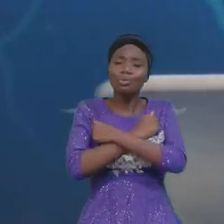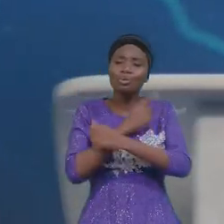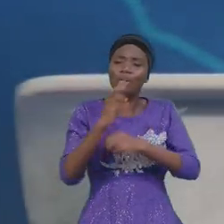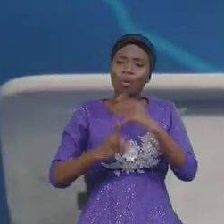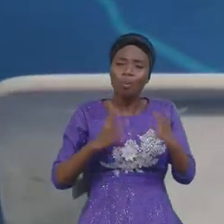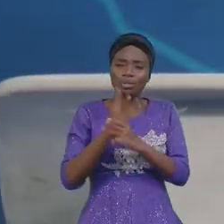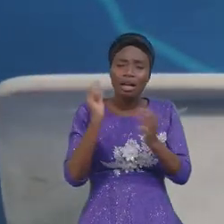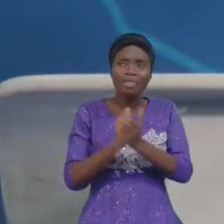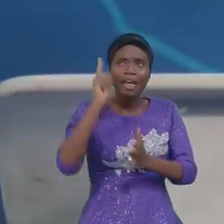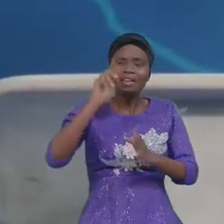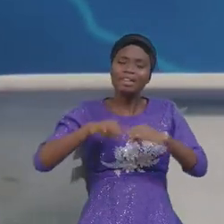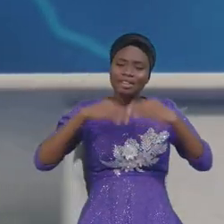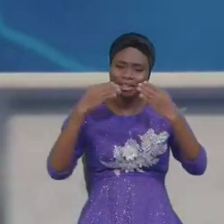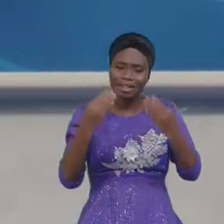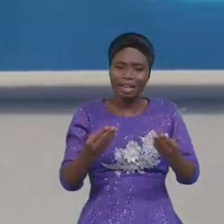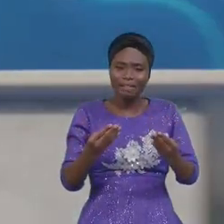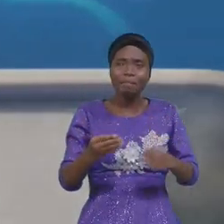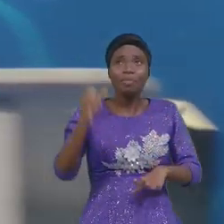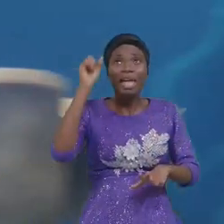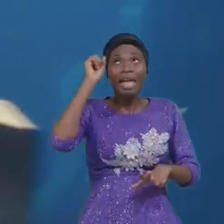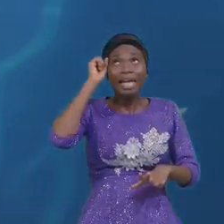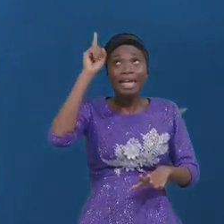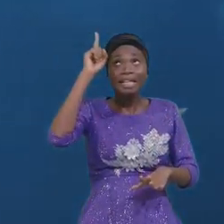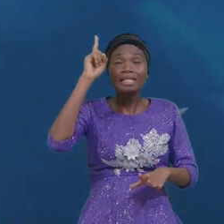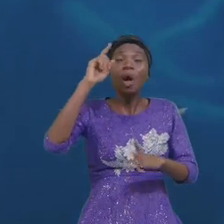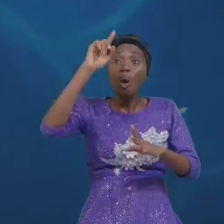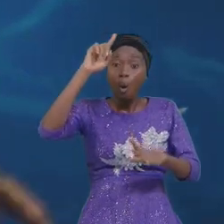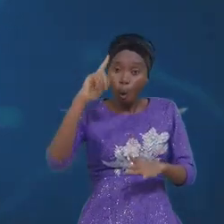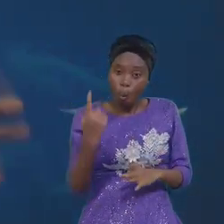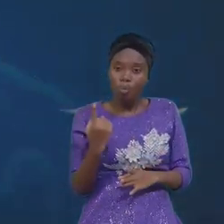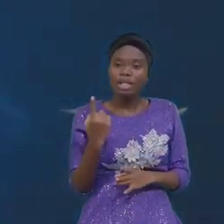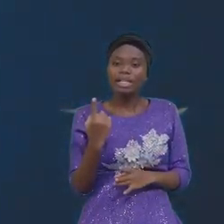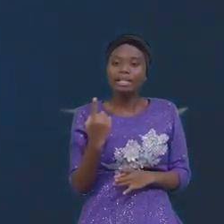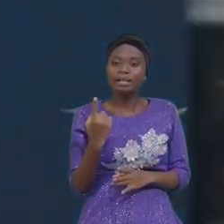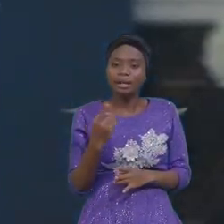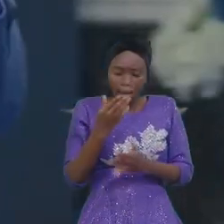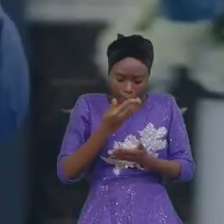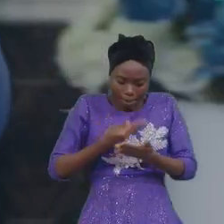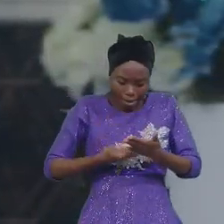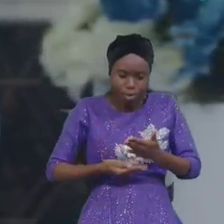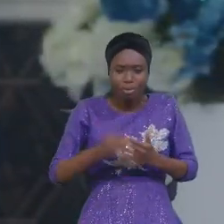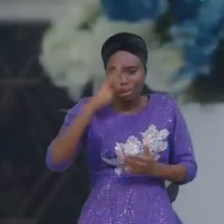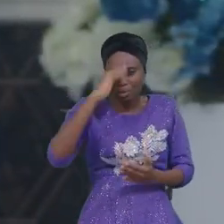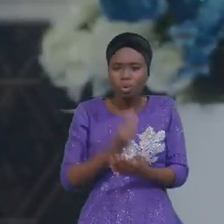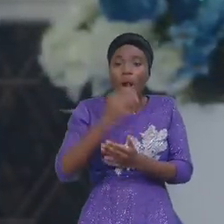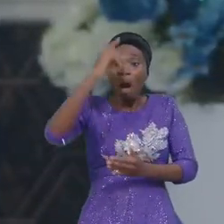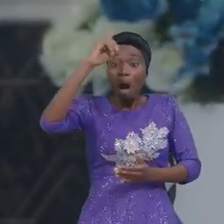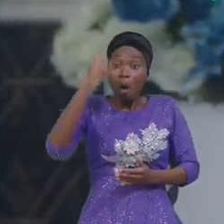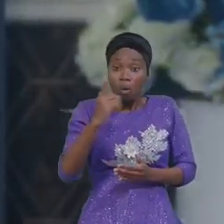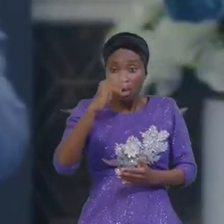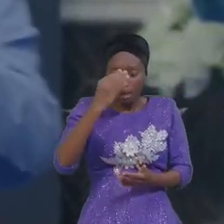he gave his only begotten Son. Only begotten